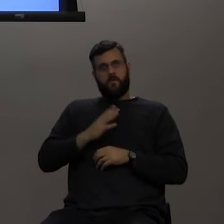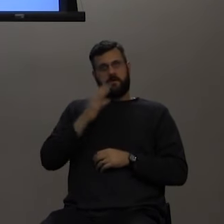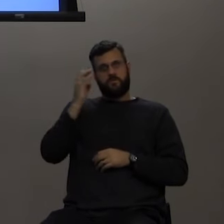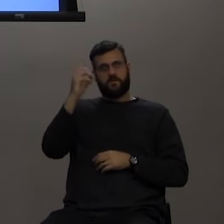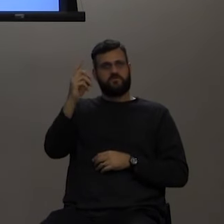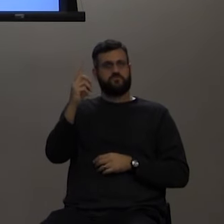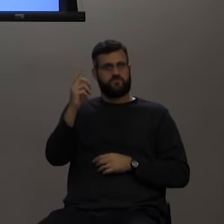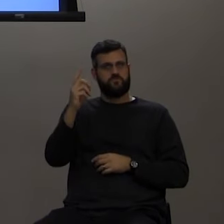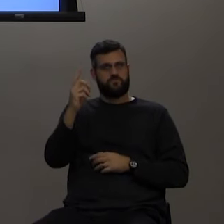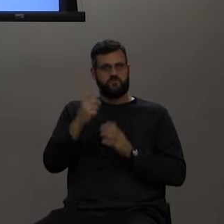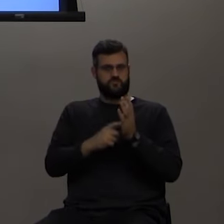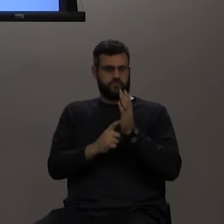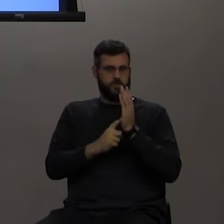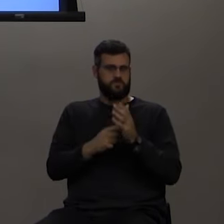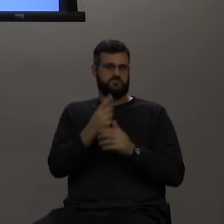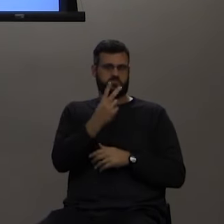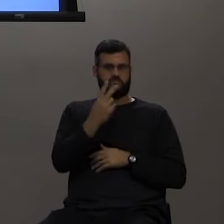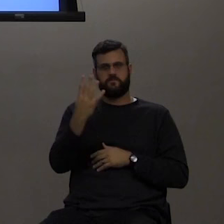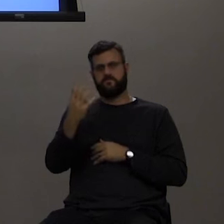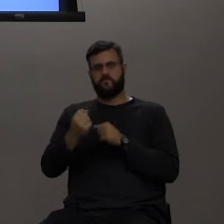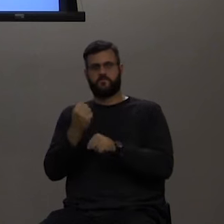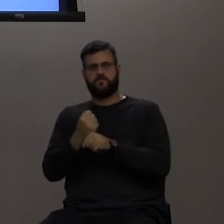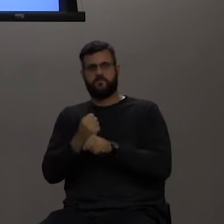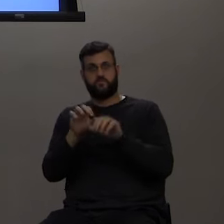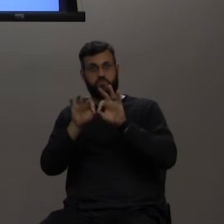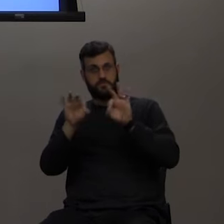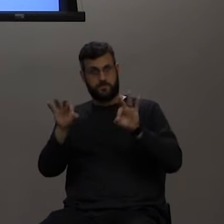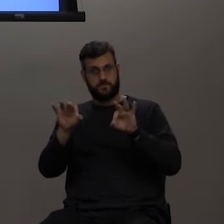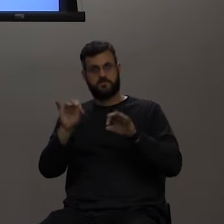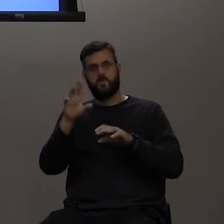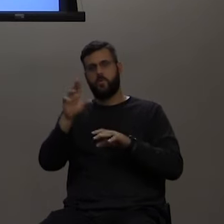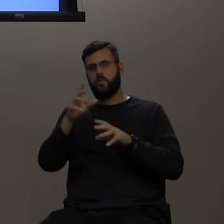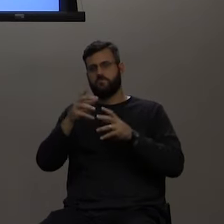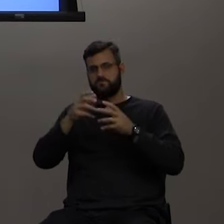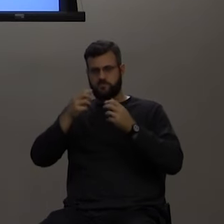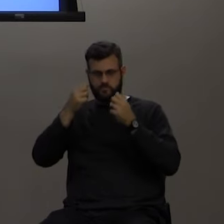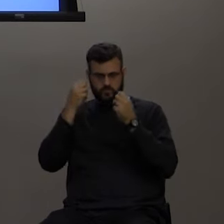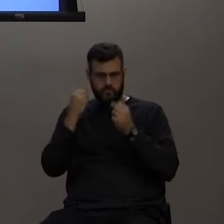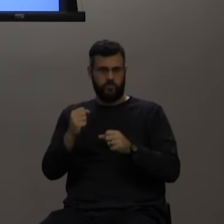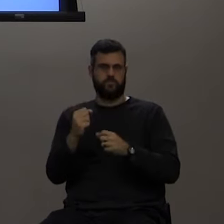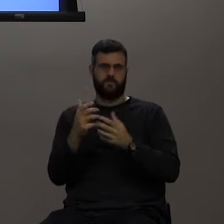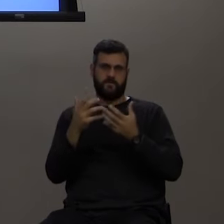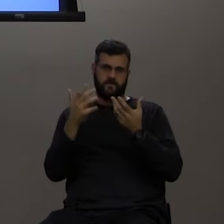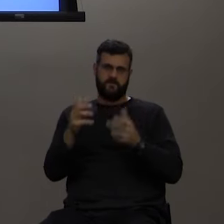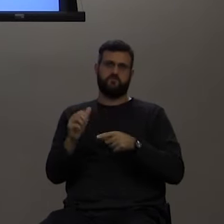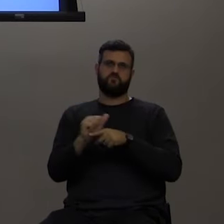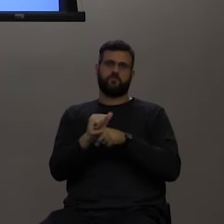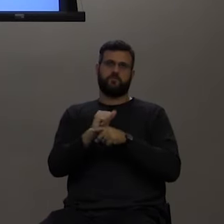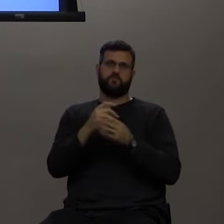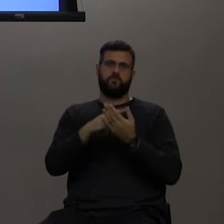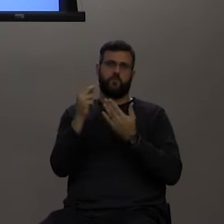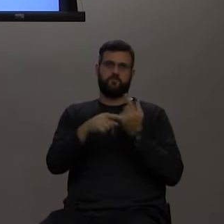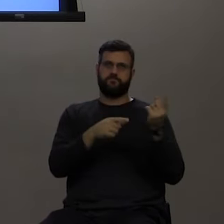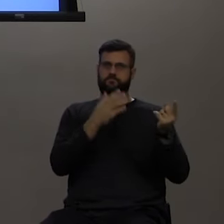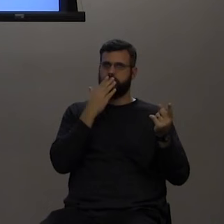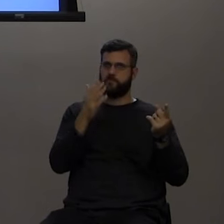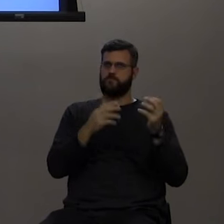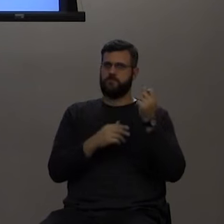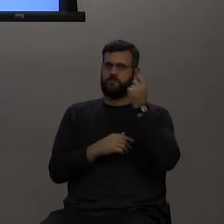education that requires either a 2 or 4 year degree or a very substantial training program to become certified. Thank you.